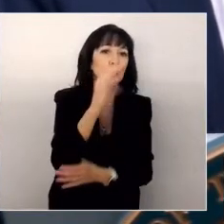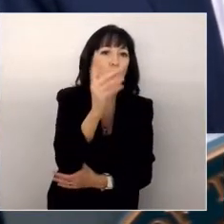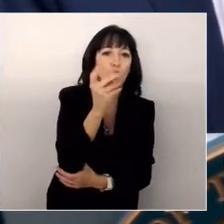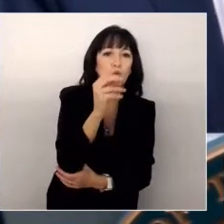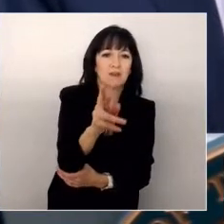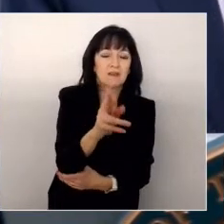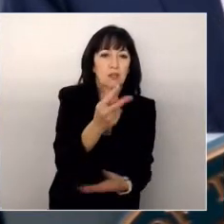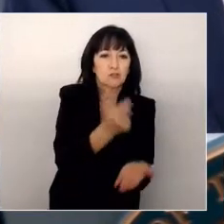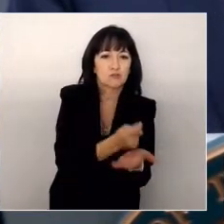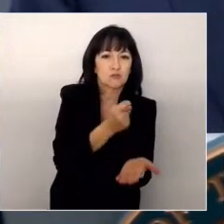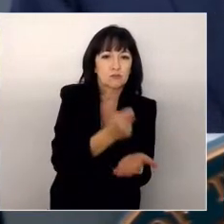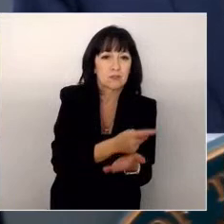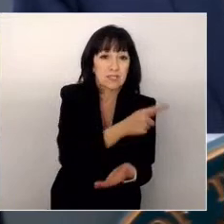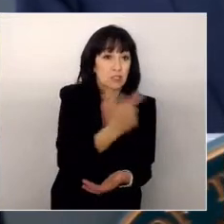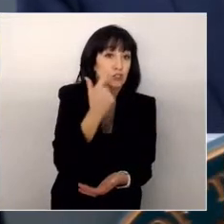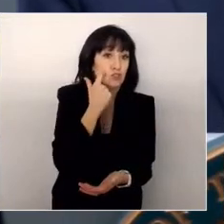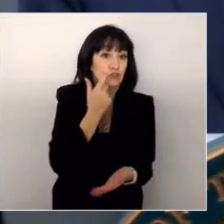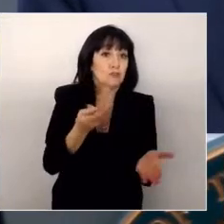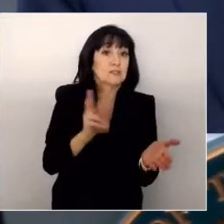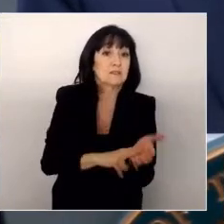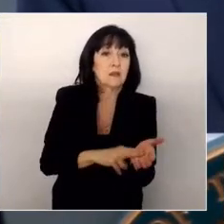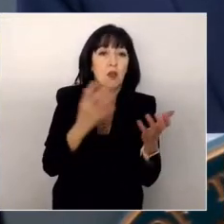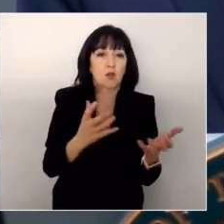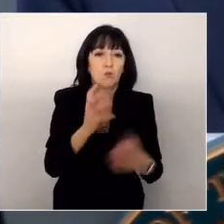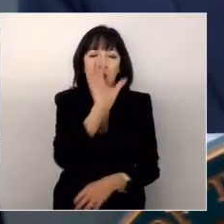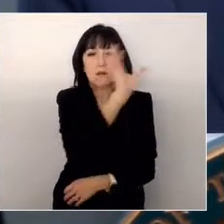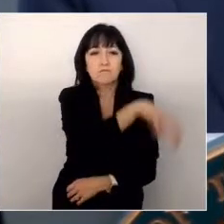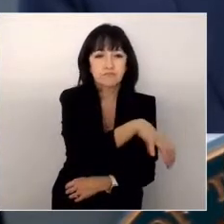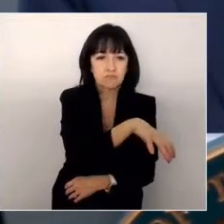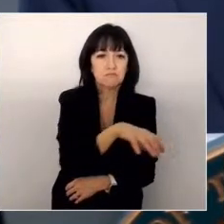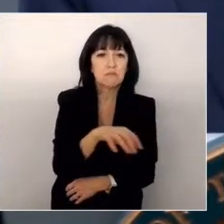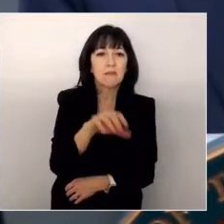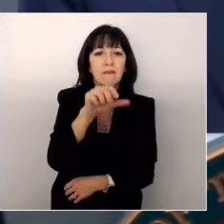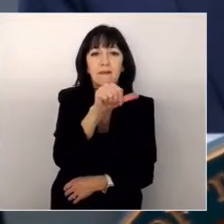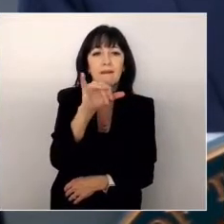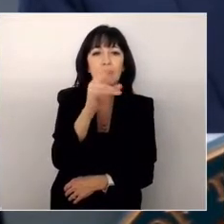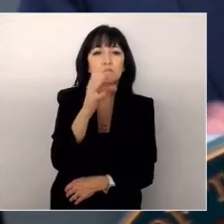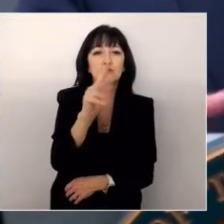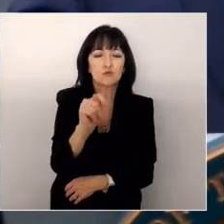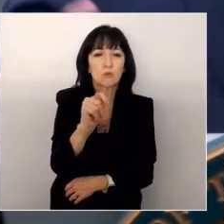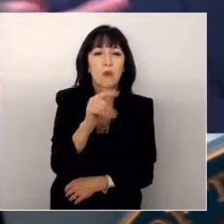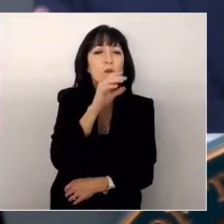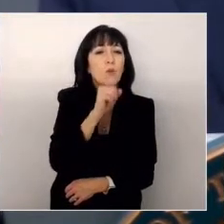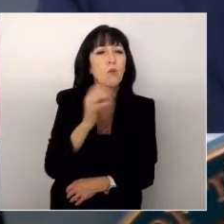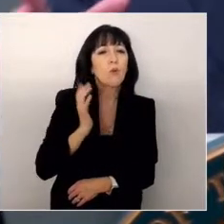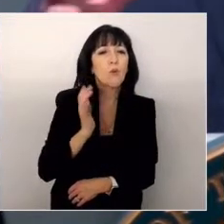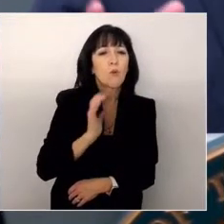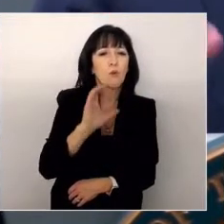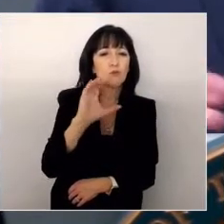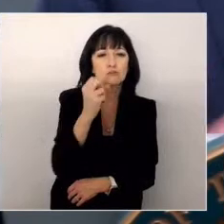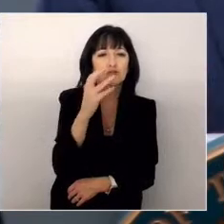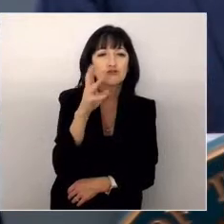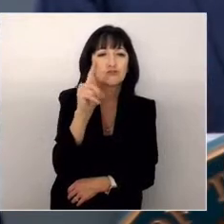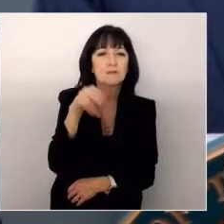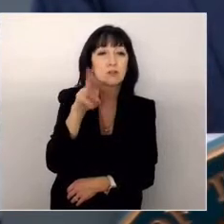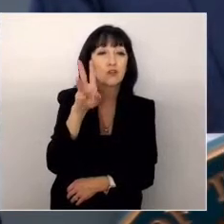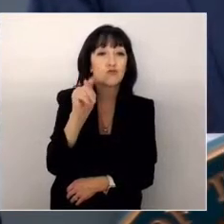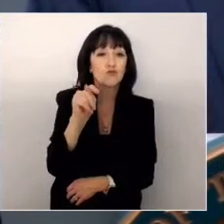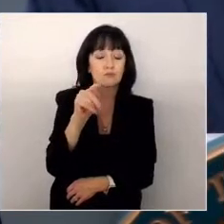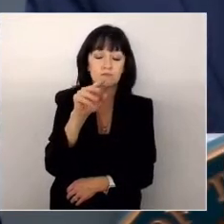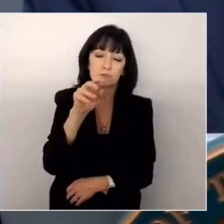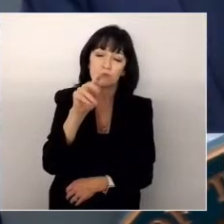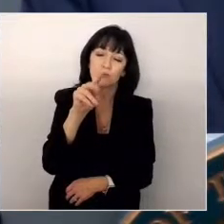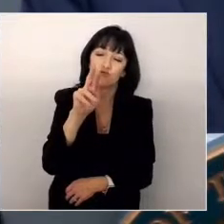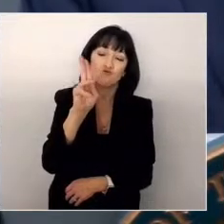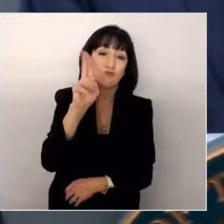new headquarters at DuPont's Old Chestnut Run campus. The company grew out of the Delaware innovation space,